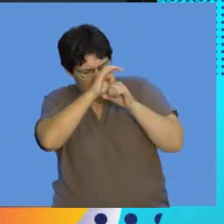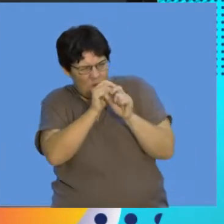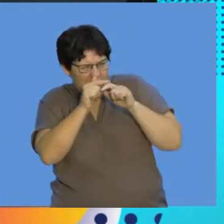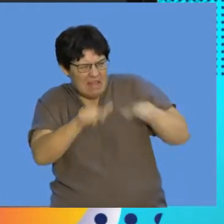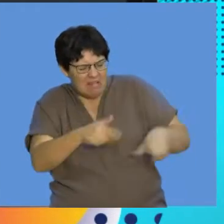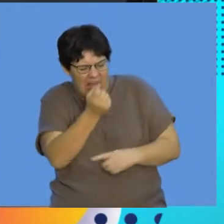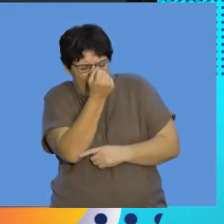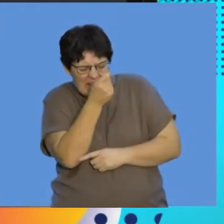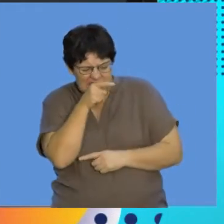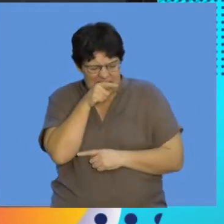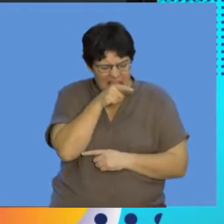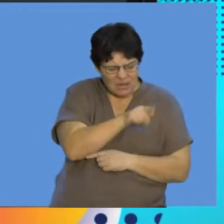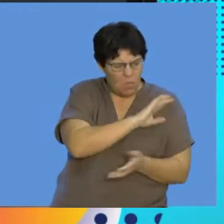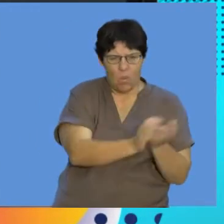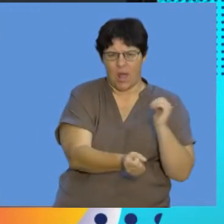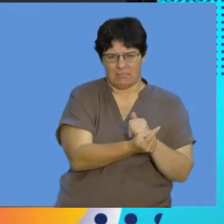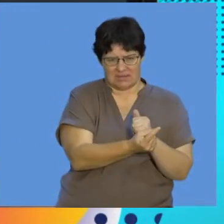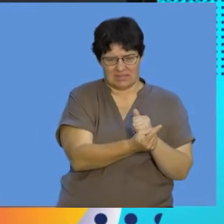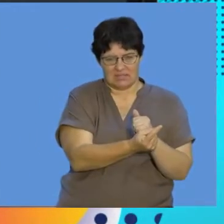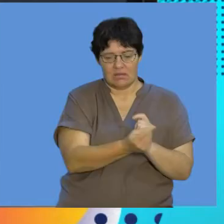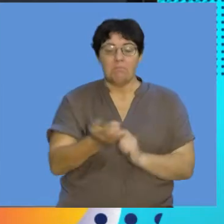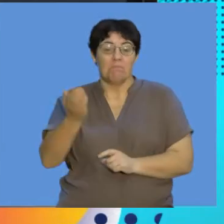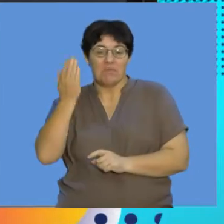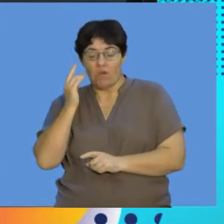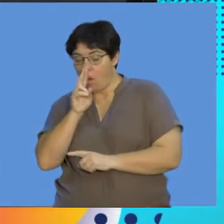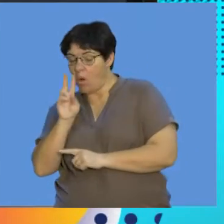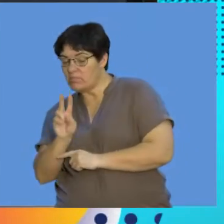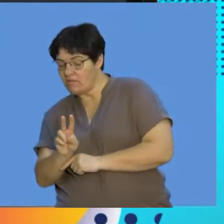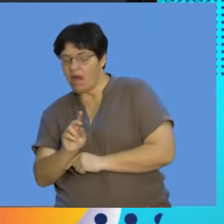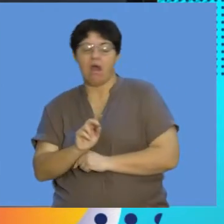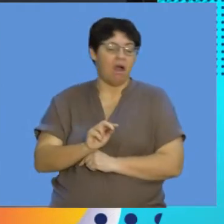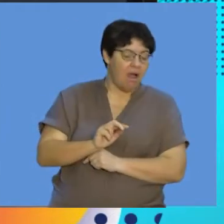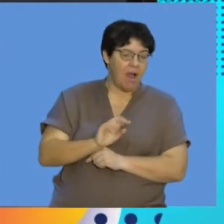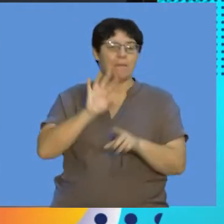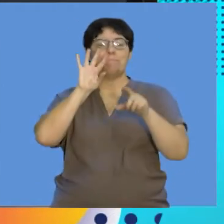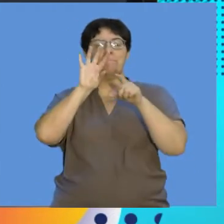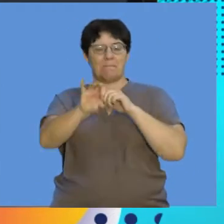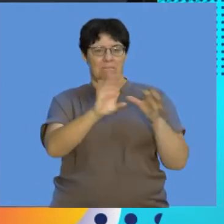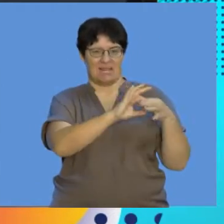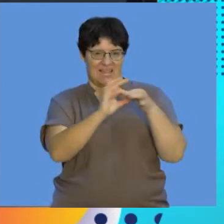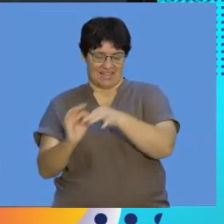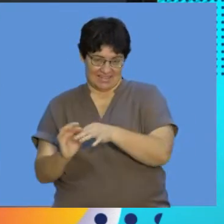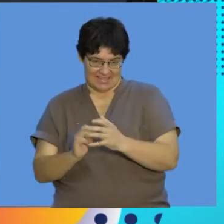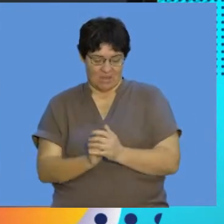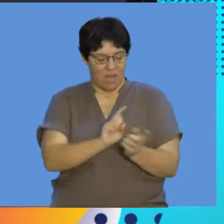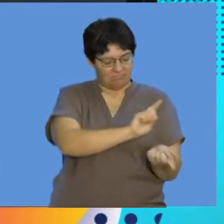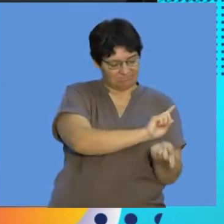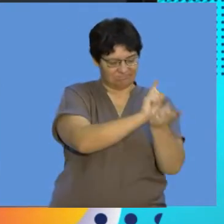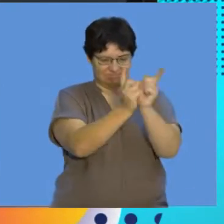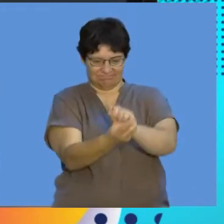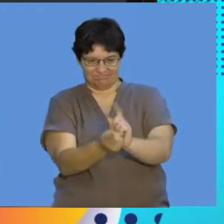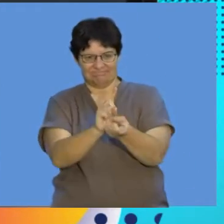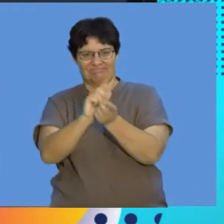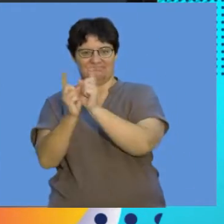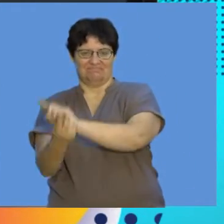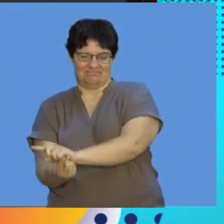try to link that with what we exactly observe, when, a change of phase takes place within the